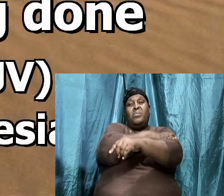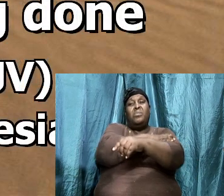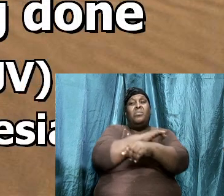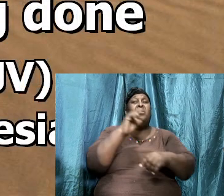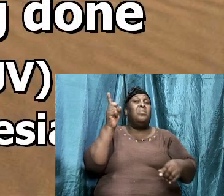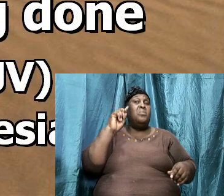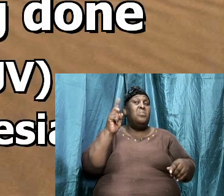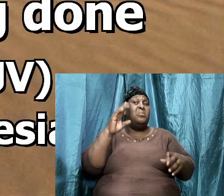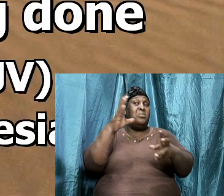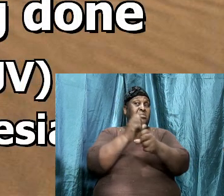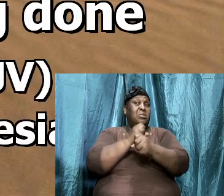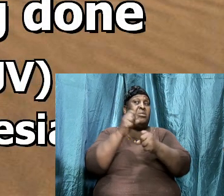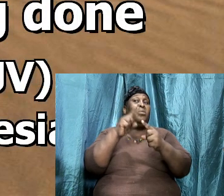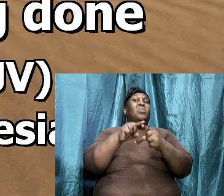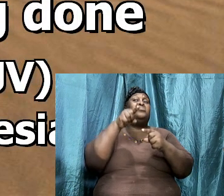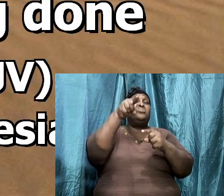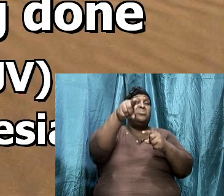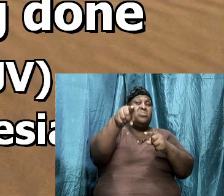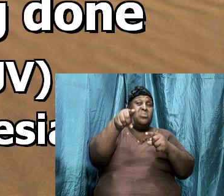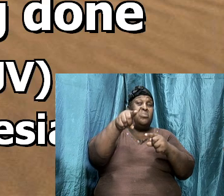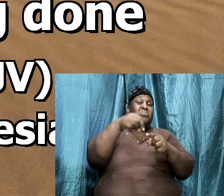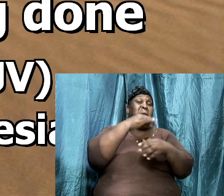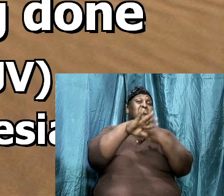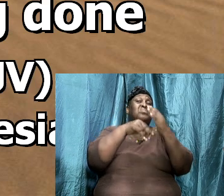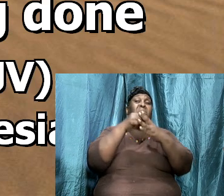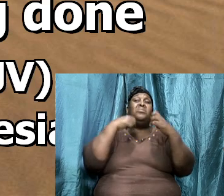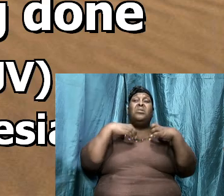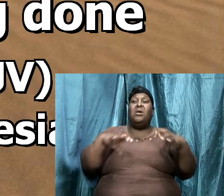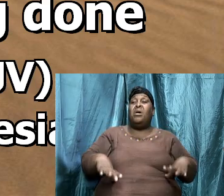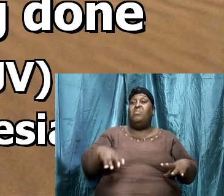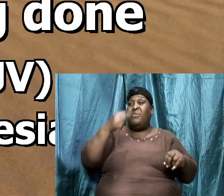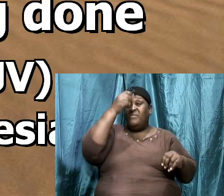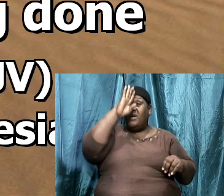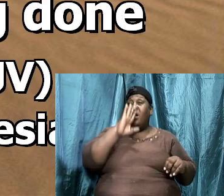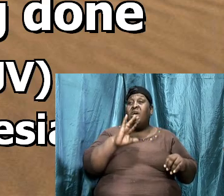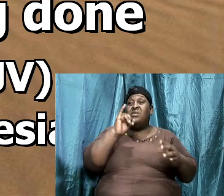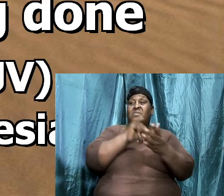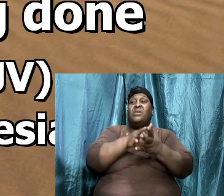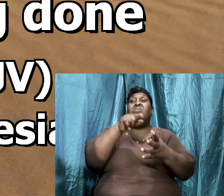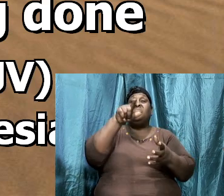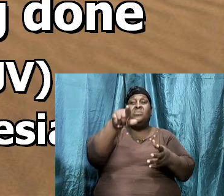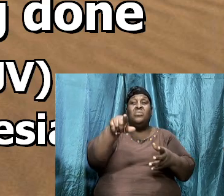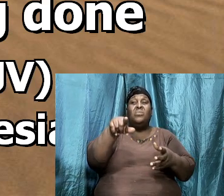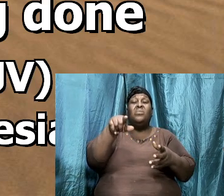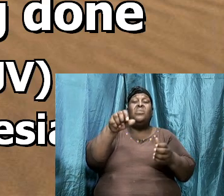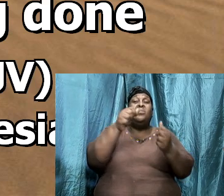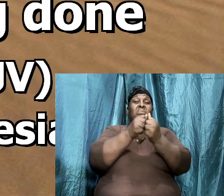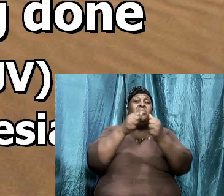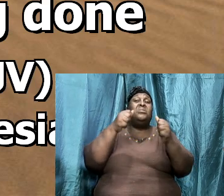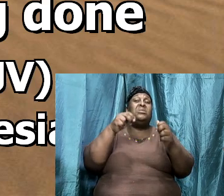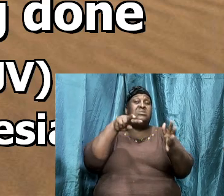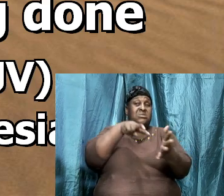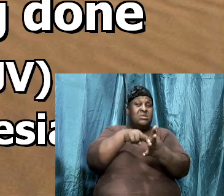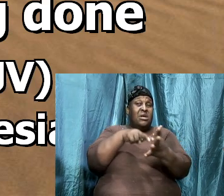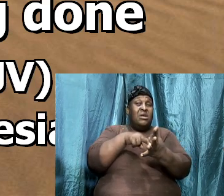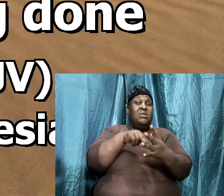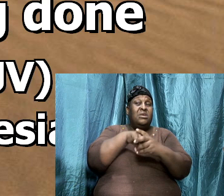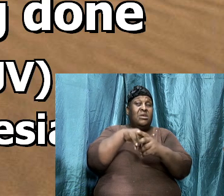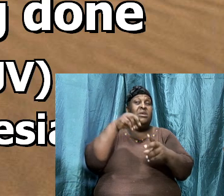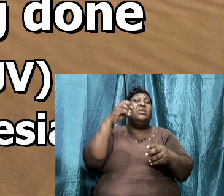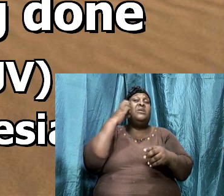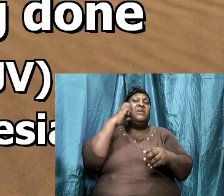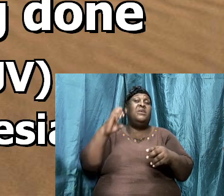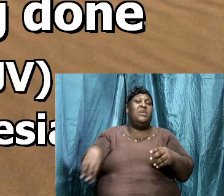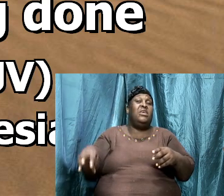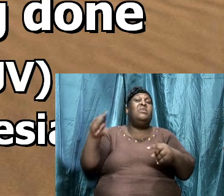Wherefore, take unto you the whole armor of God that he might be able to withstand in the evil day